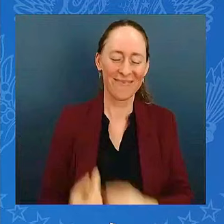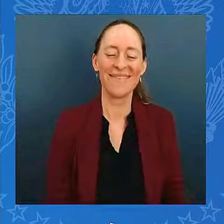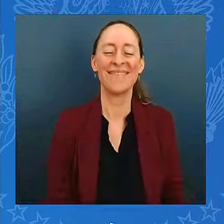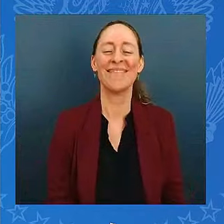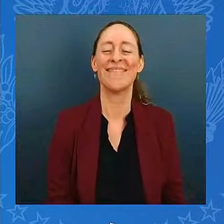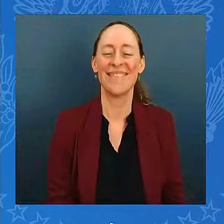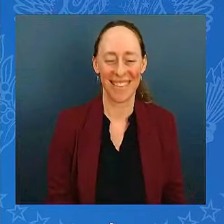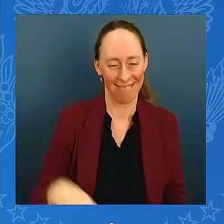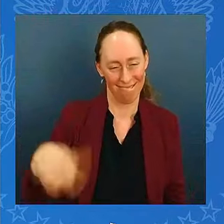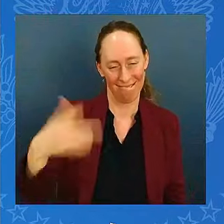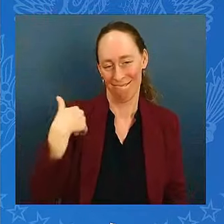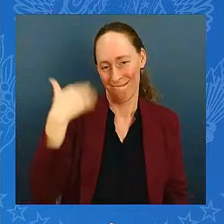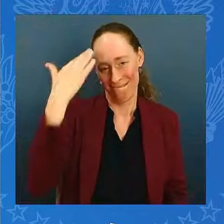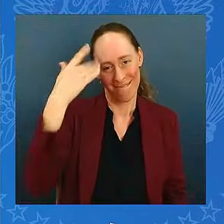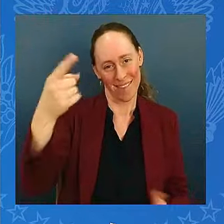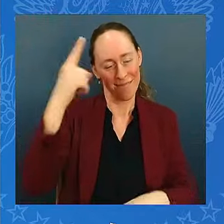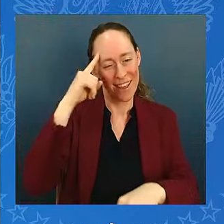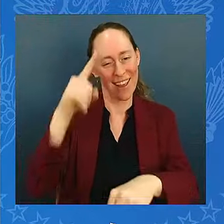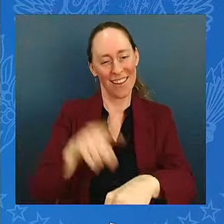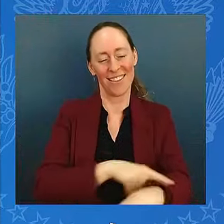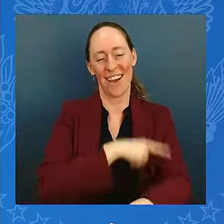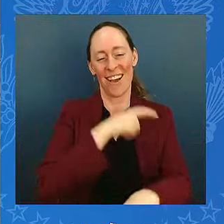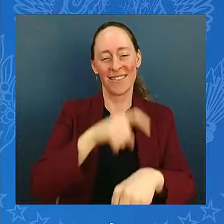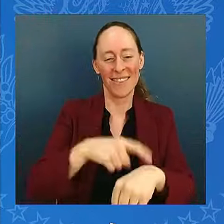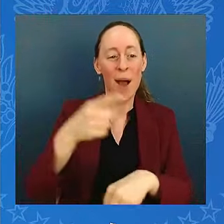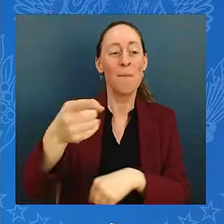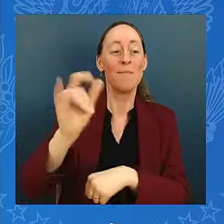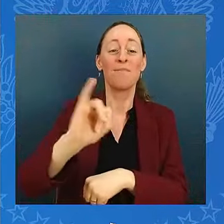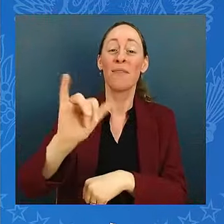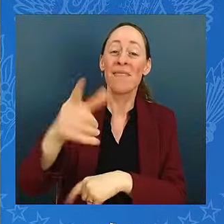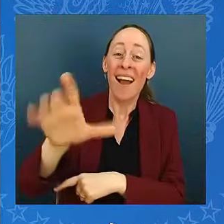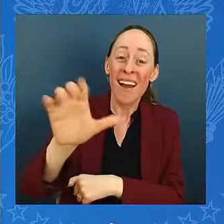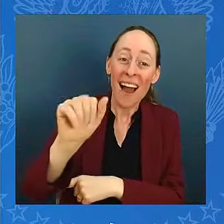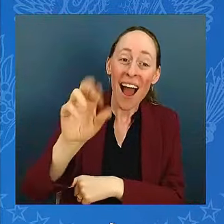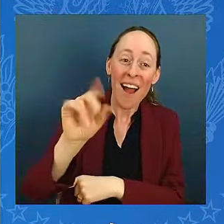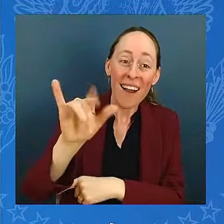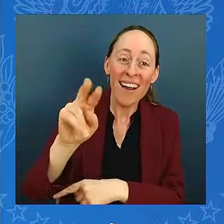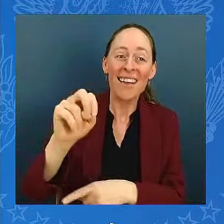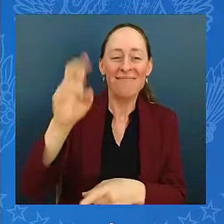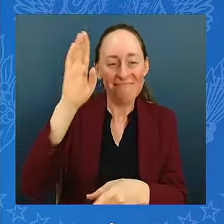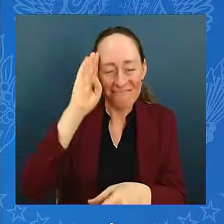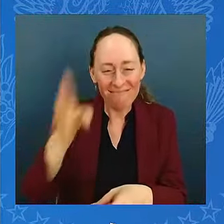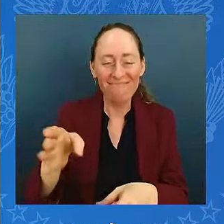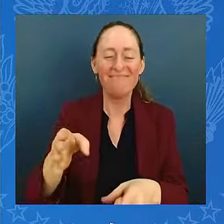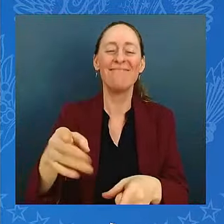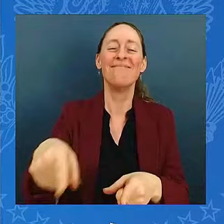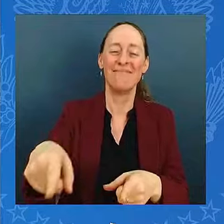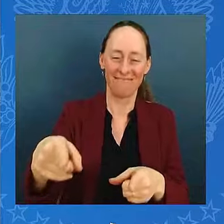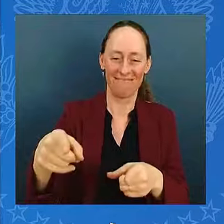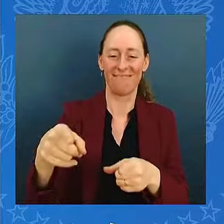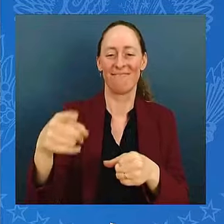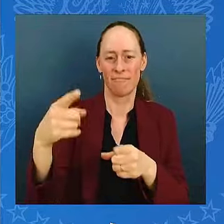And the team, the fellow team governors and investors, Ed, as well as the great Sue Bird.